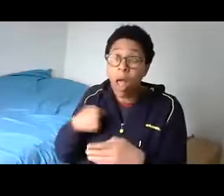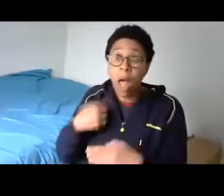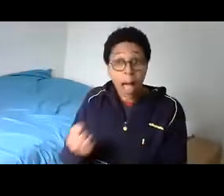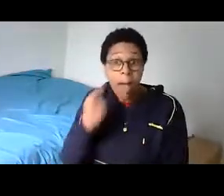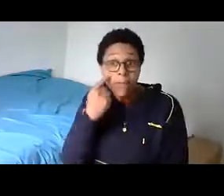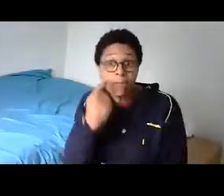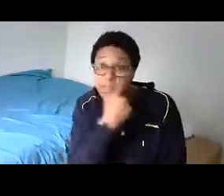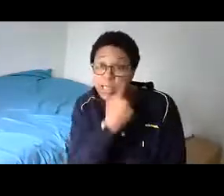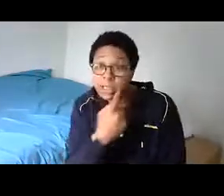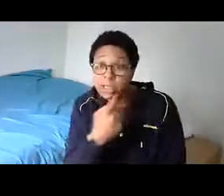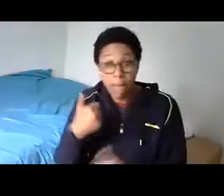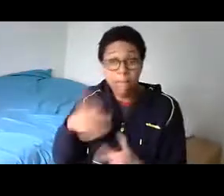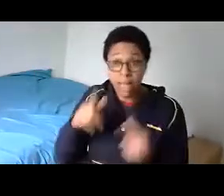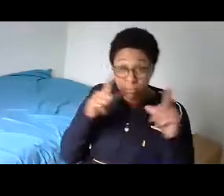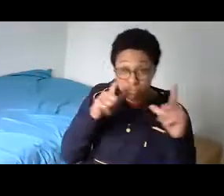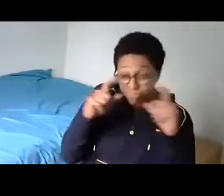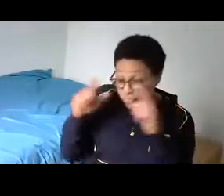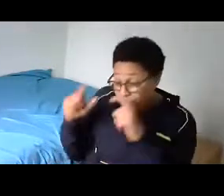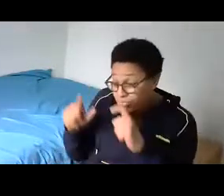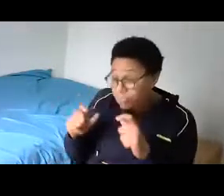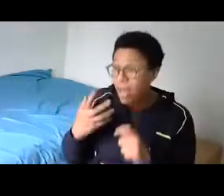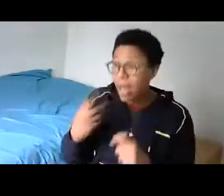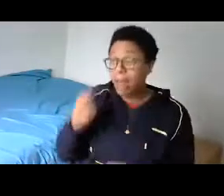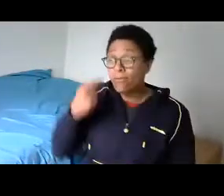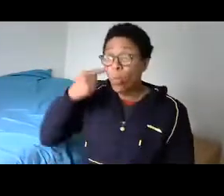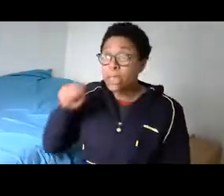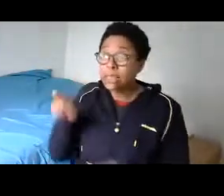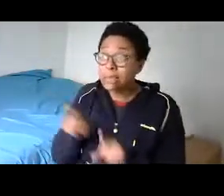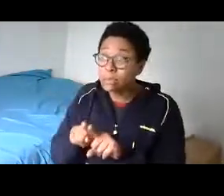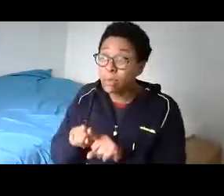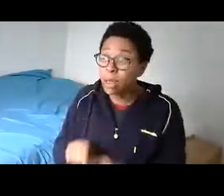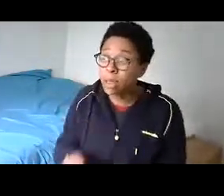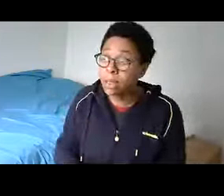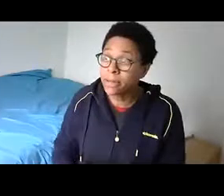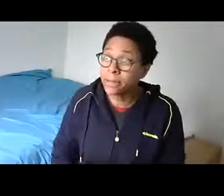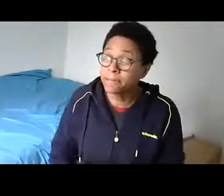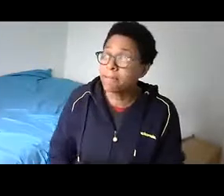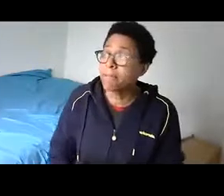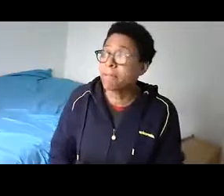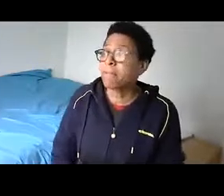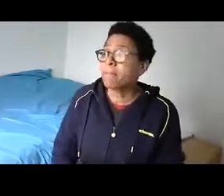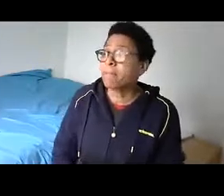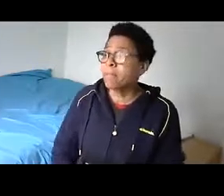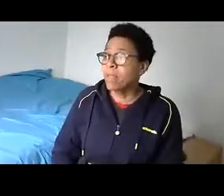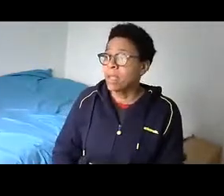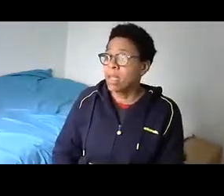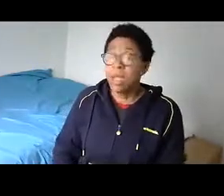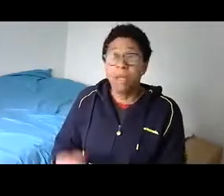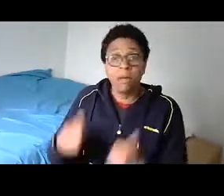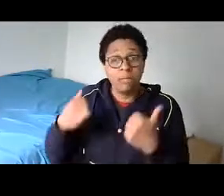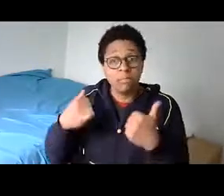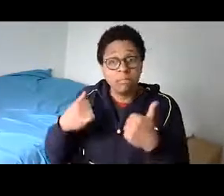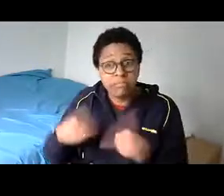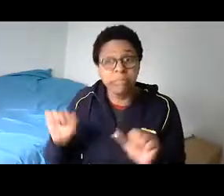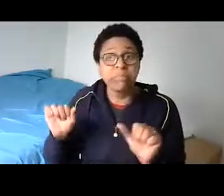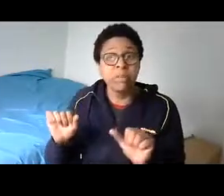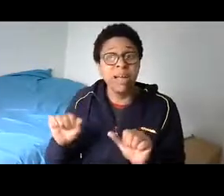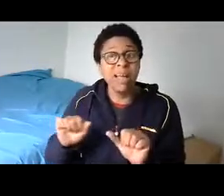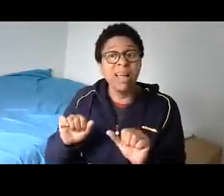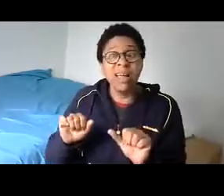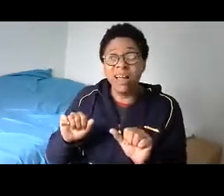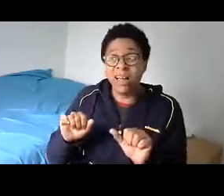some photographs, I have got a witness to it, and everything turned against me. And it started with the ongoing